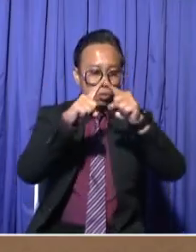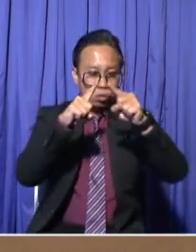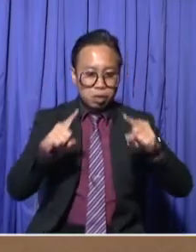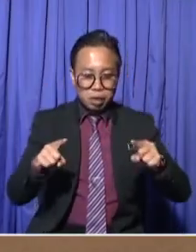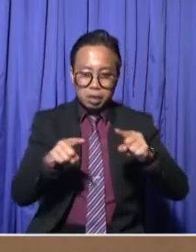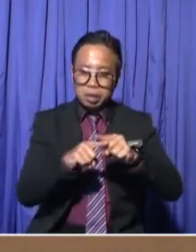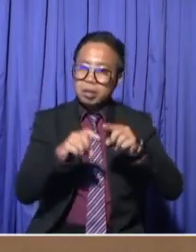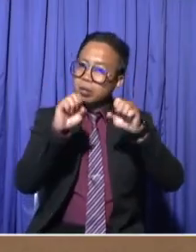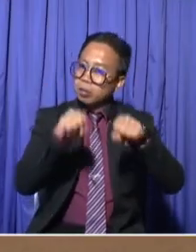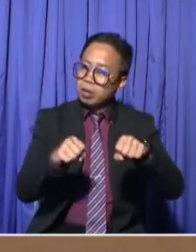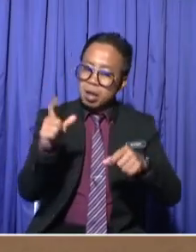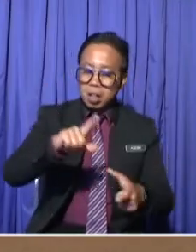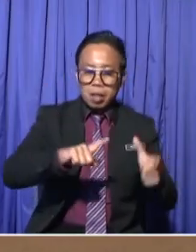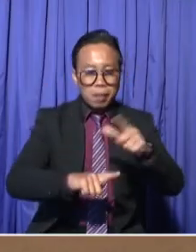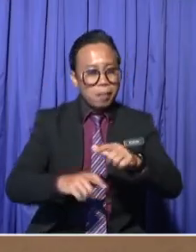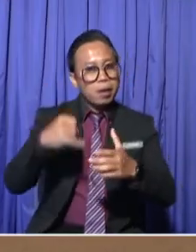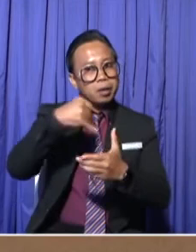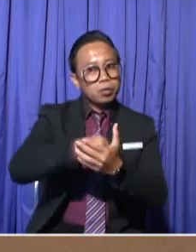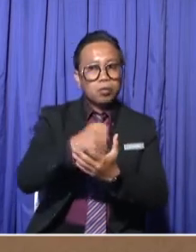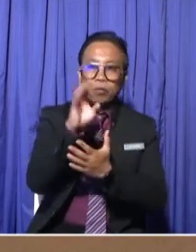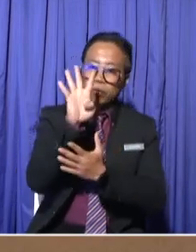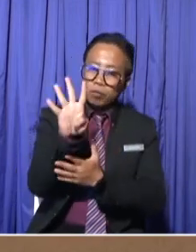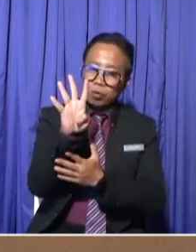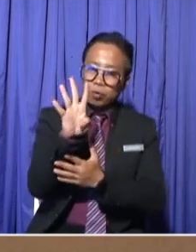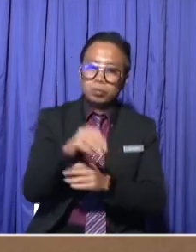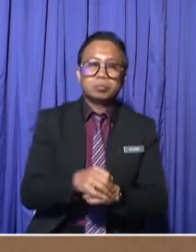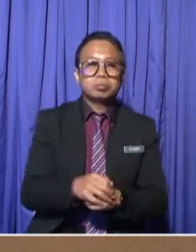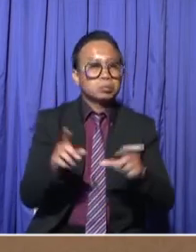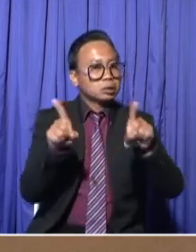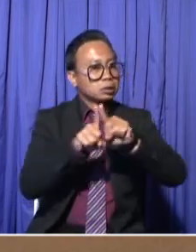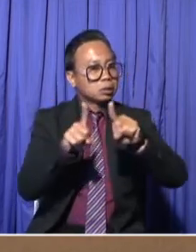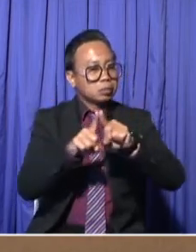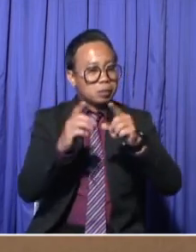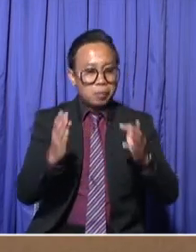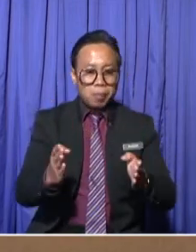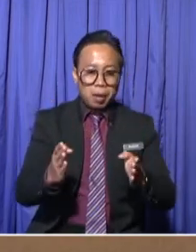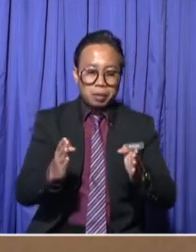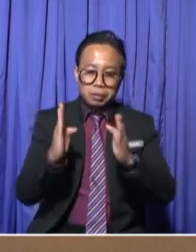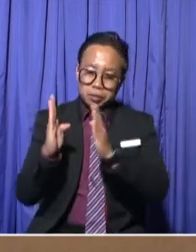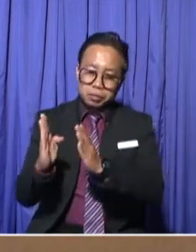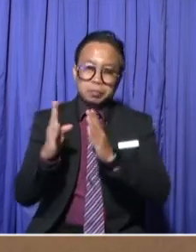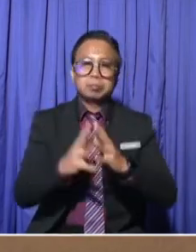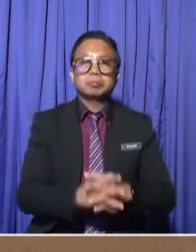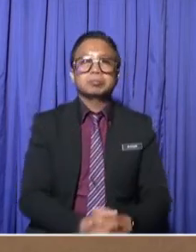triangle can be folded into 4 equal parts.